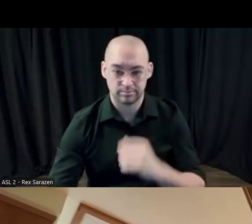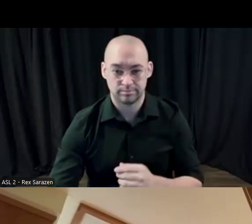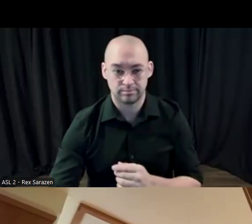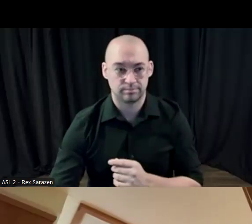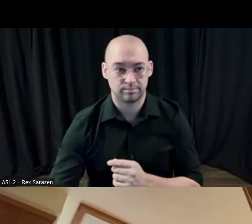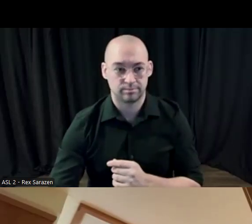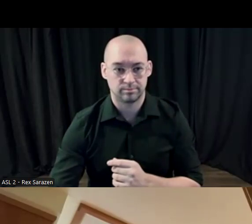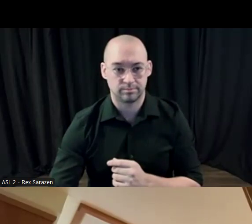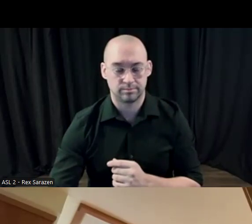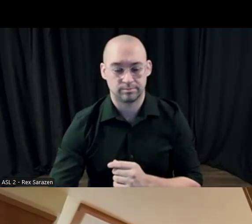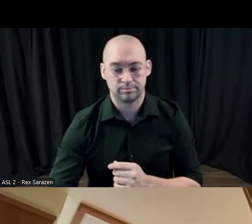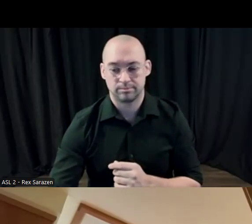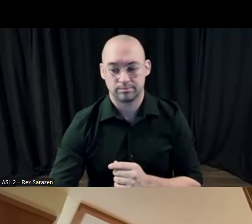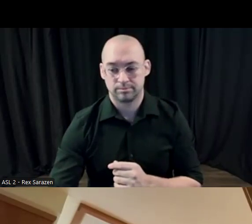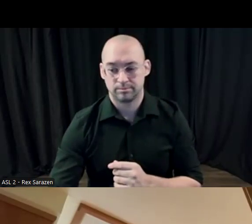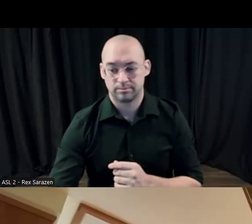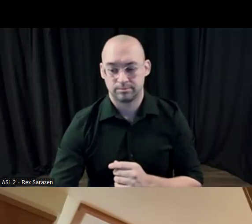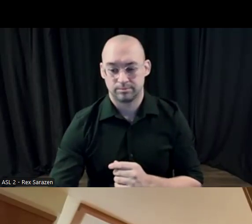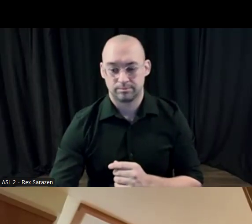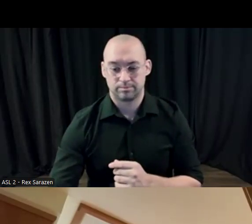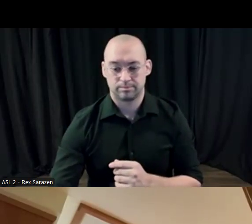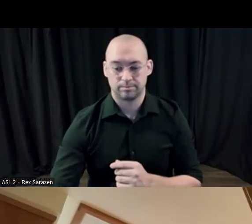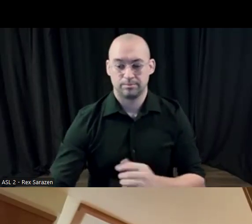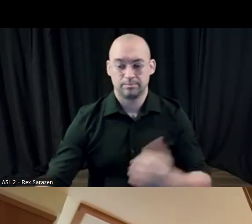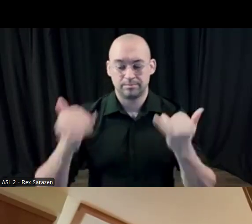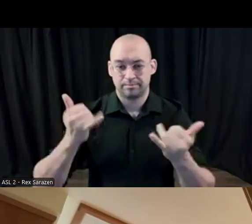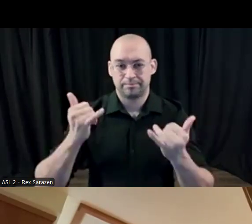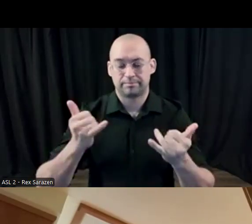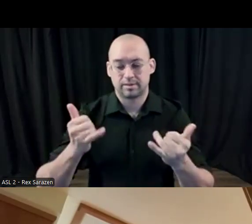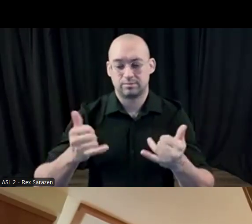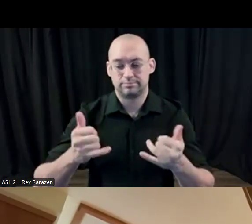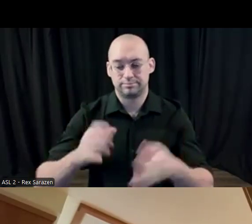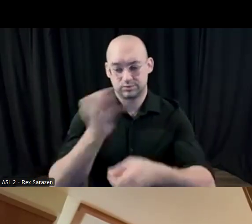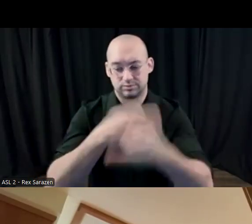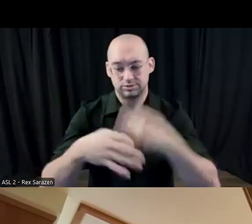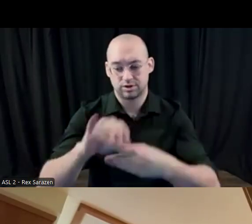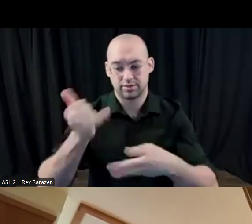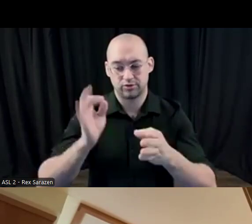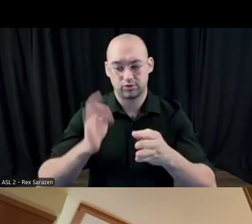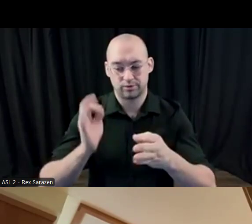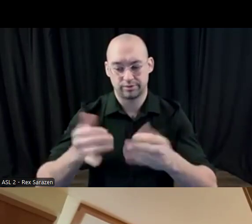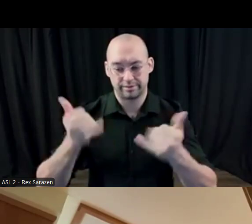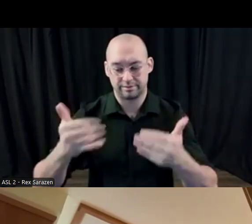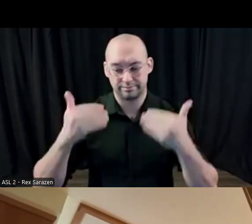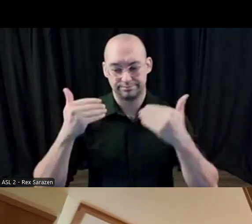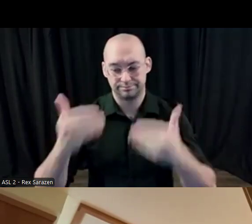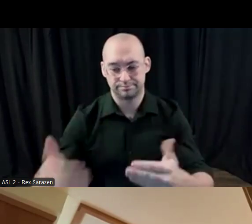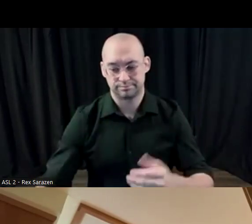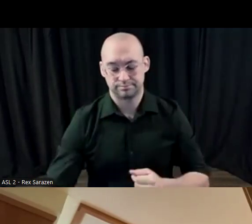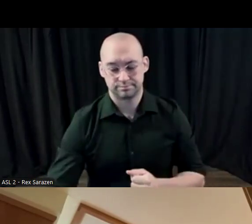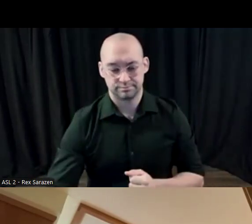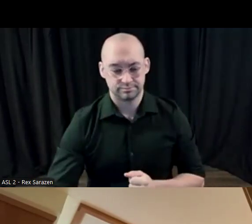for 2025, the average monthly premium in California is projected to be $12.48.